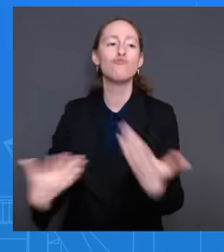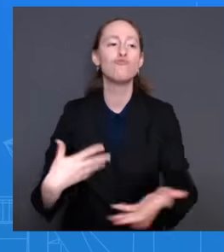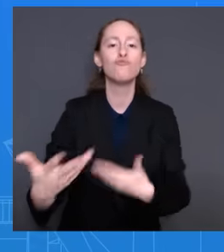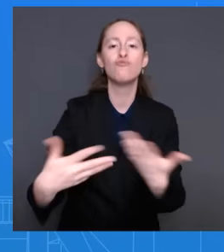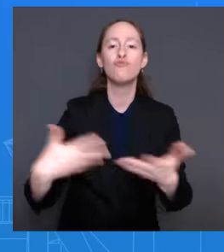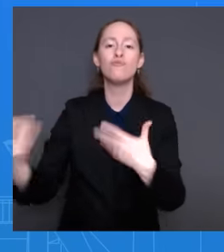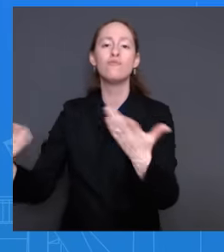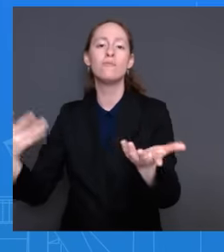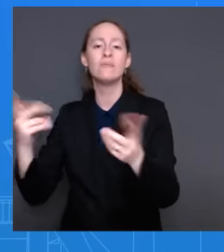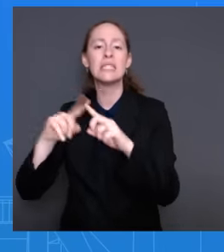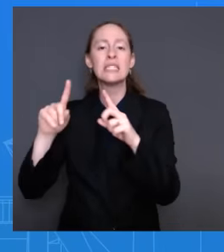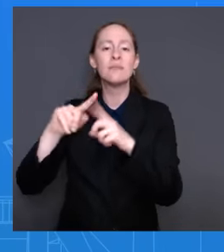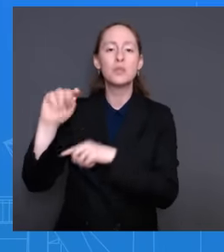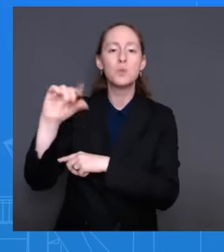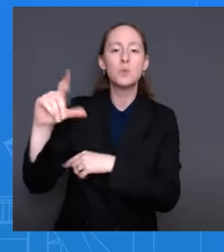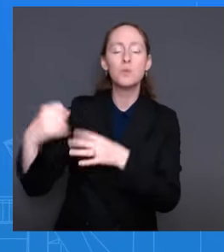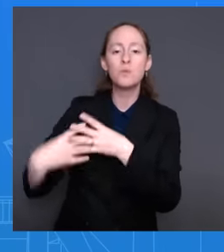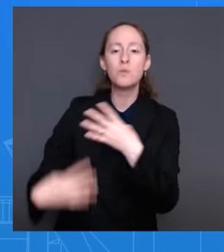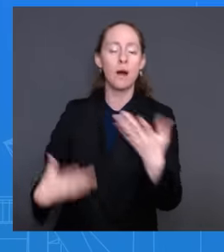shocks.